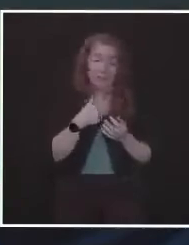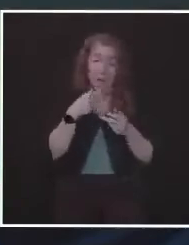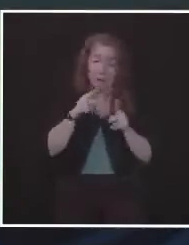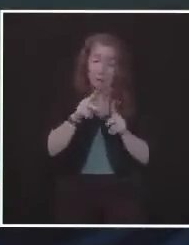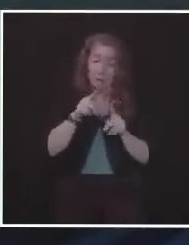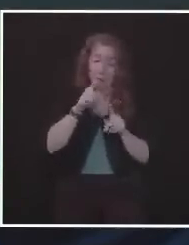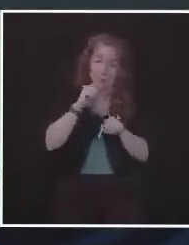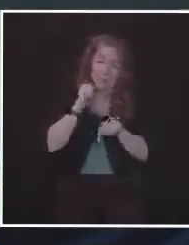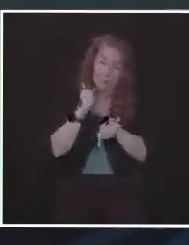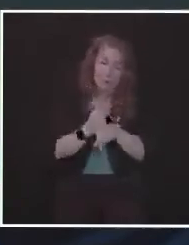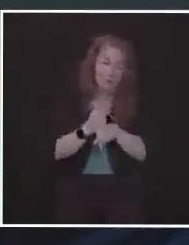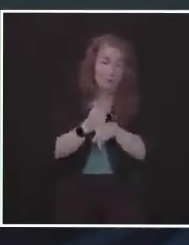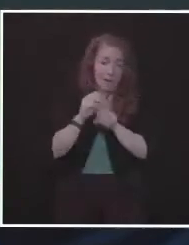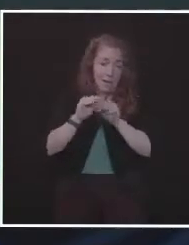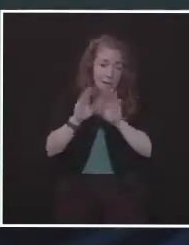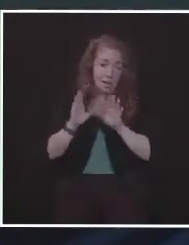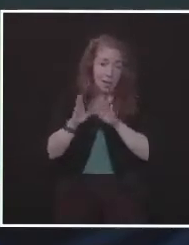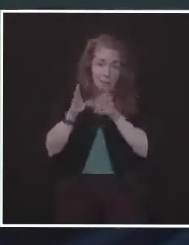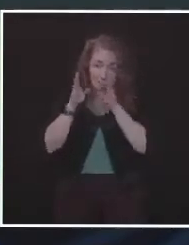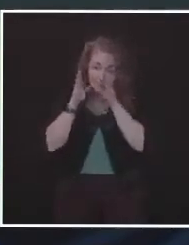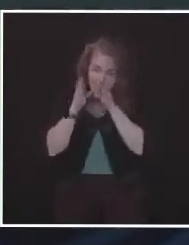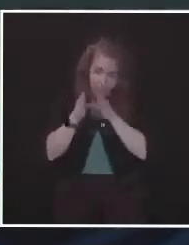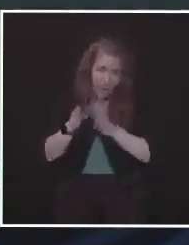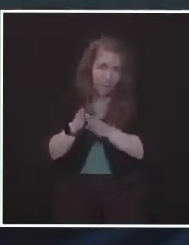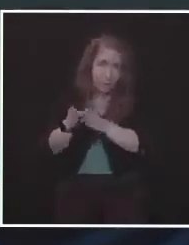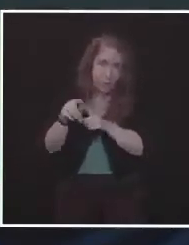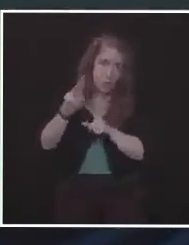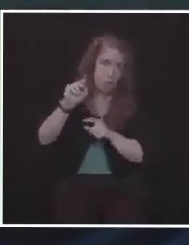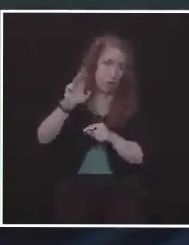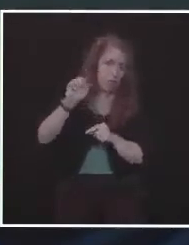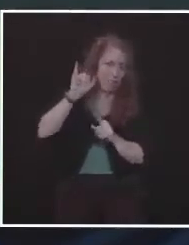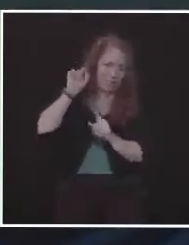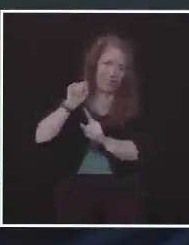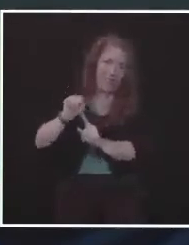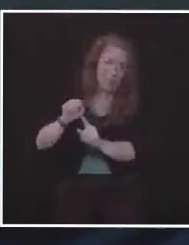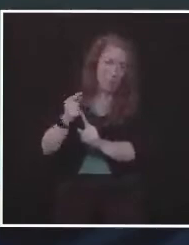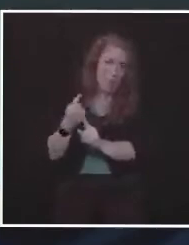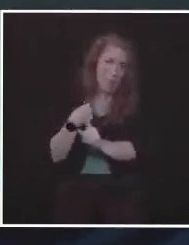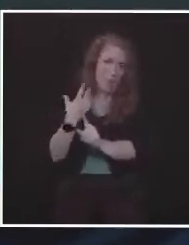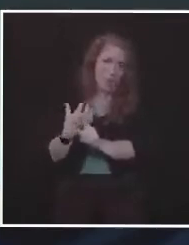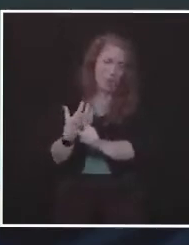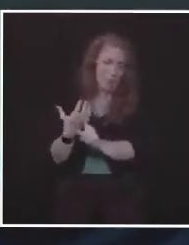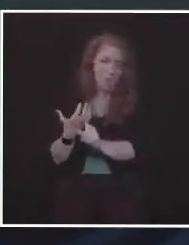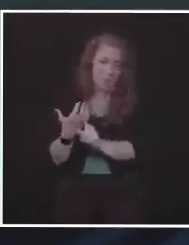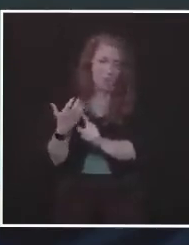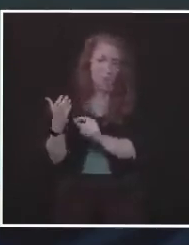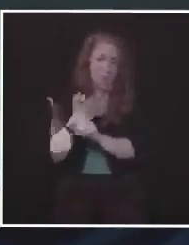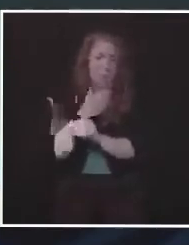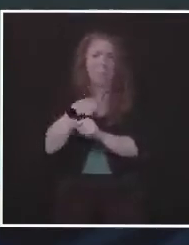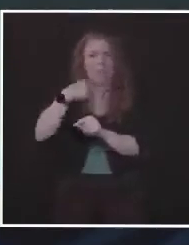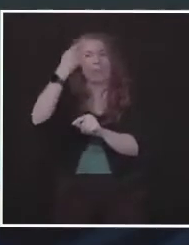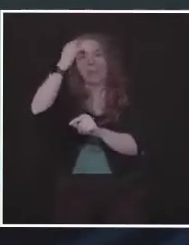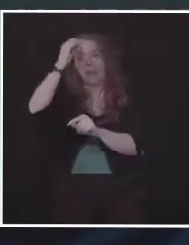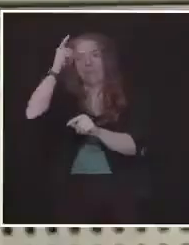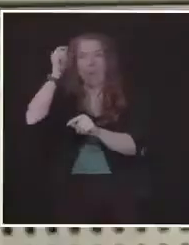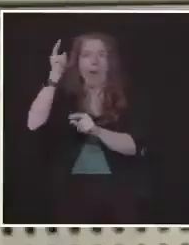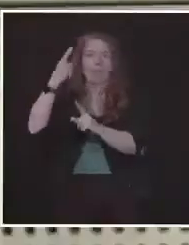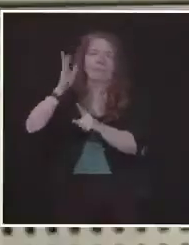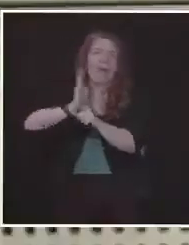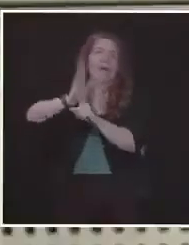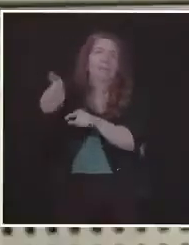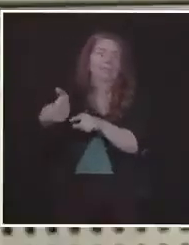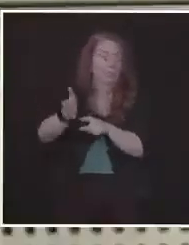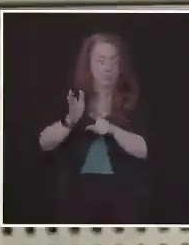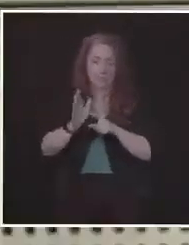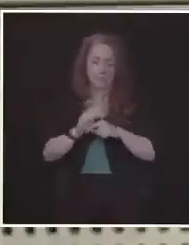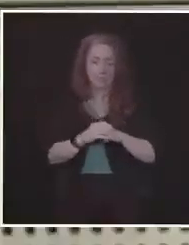focused path to Mars. That's really what I want to do before we look too much further beyond it. Let me just tell you, Thomas is always